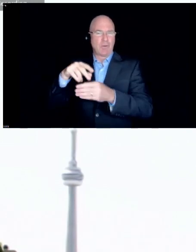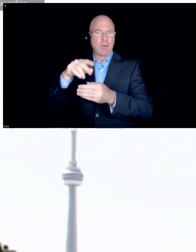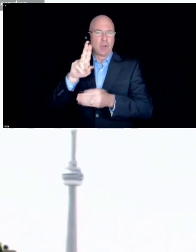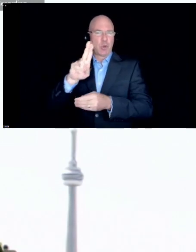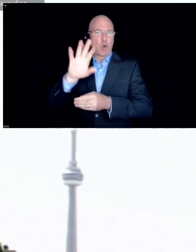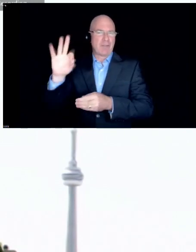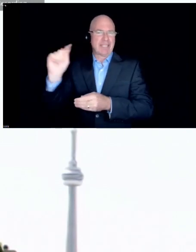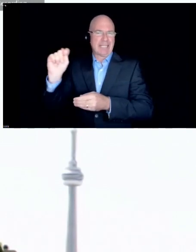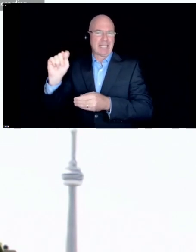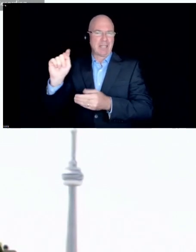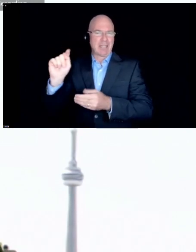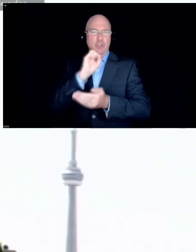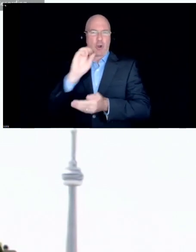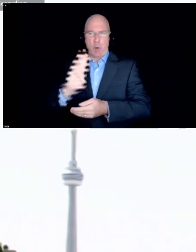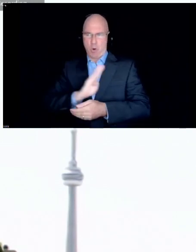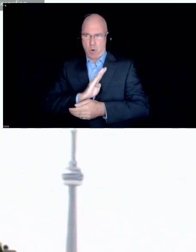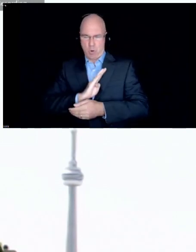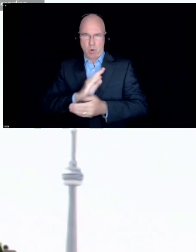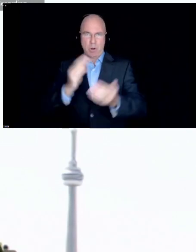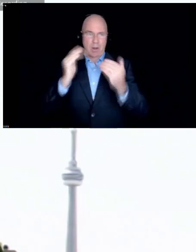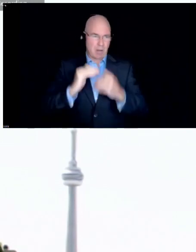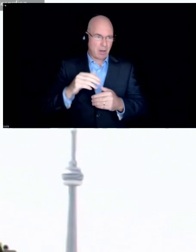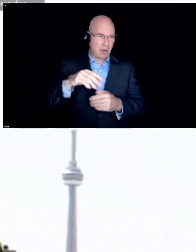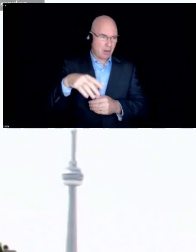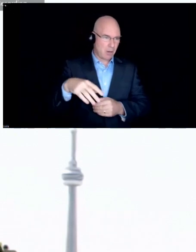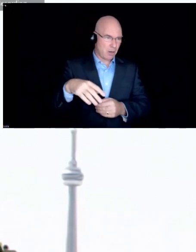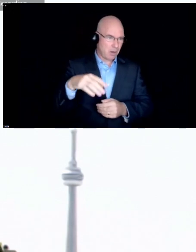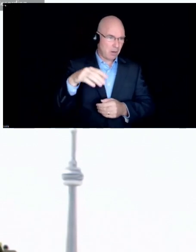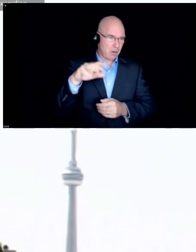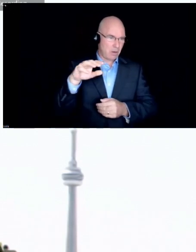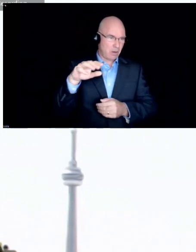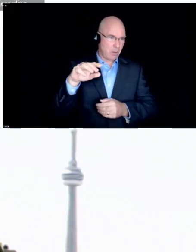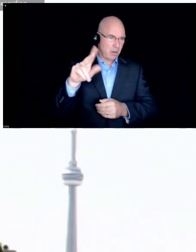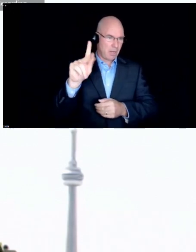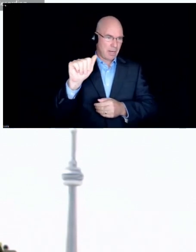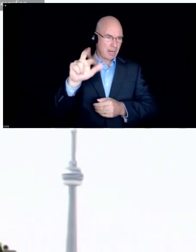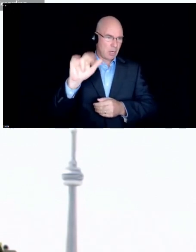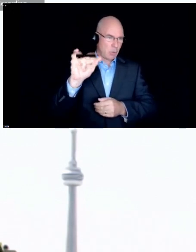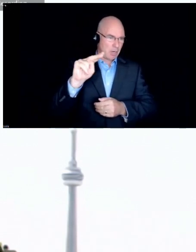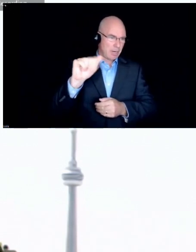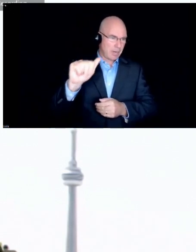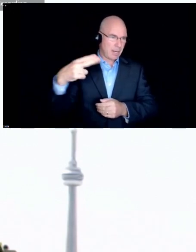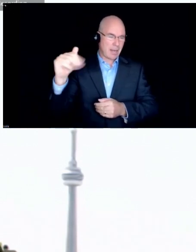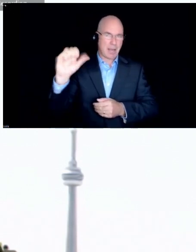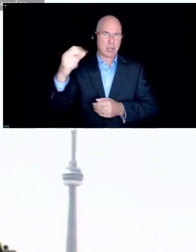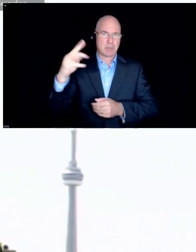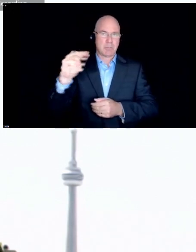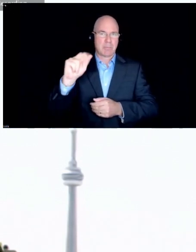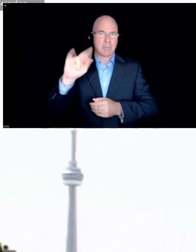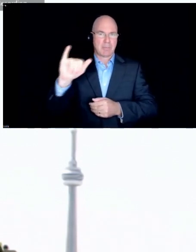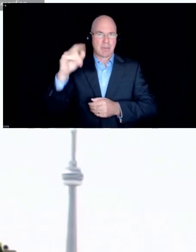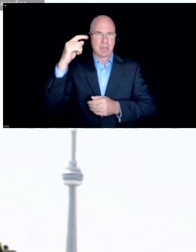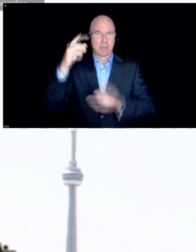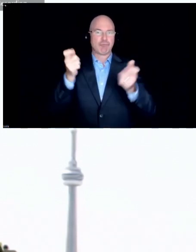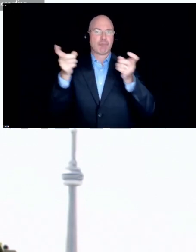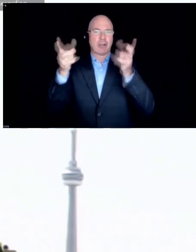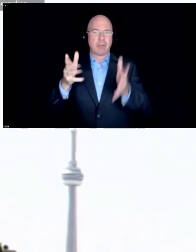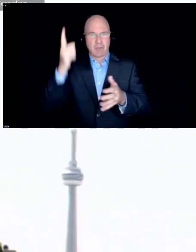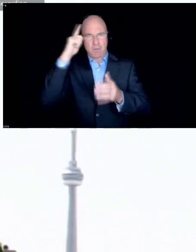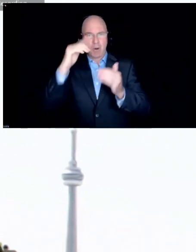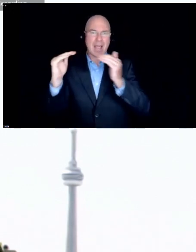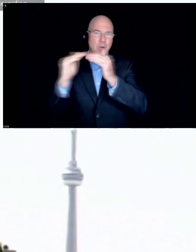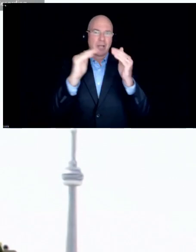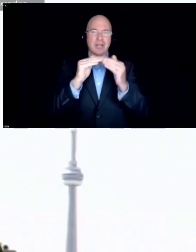Karima Hashmani, U of T's Executive Director for Equity, Diversity, and Inclusion.